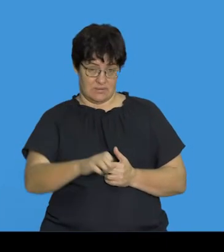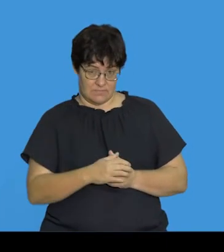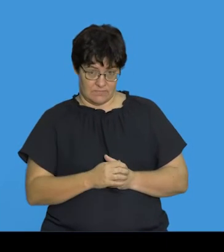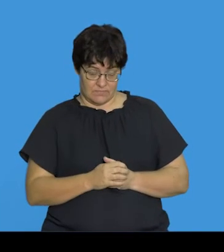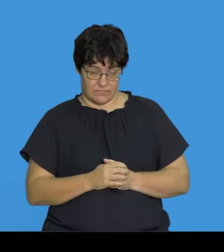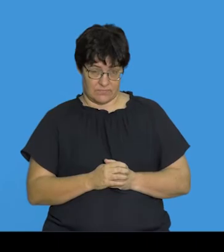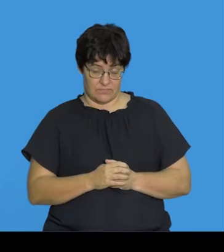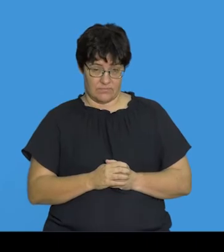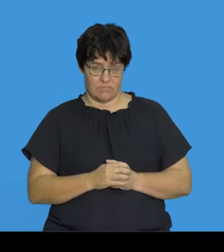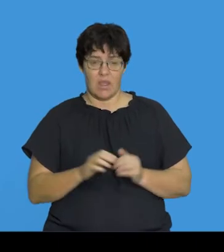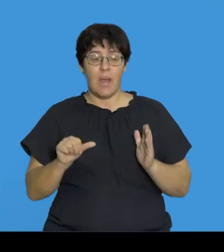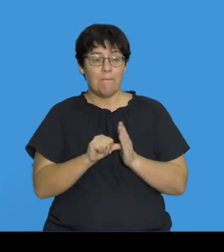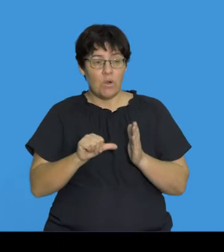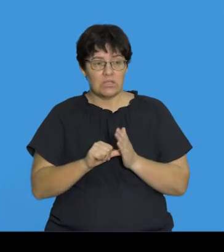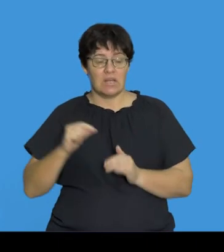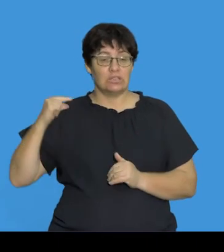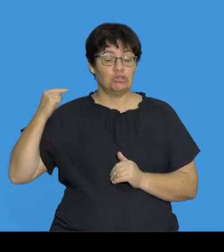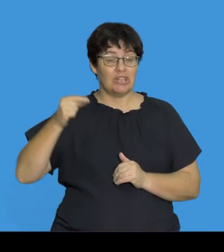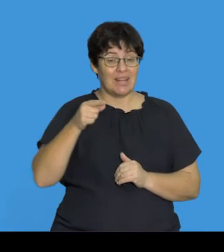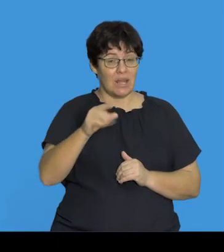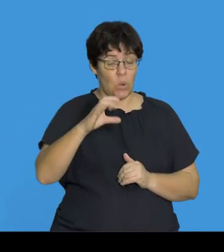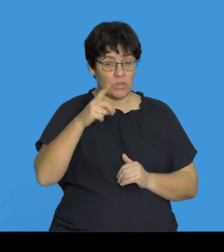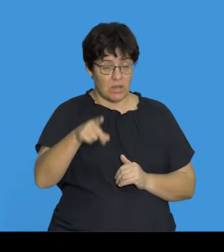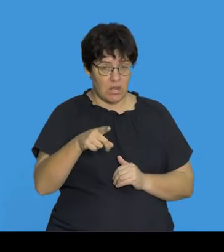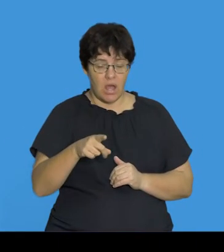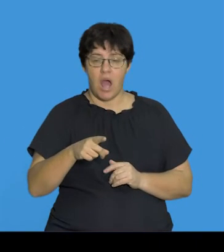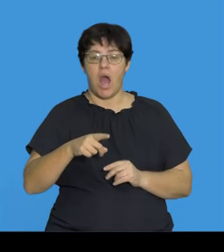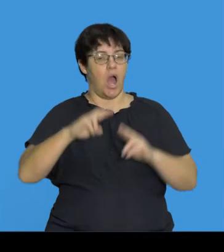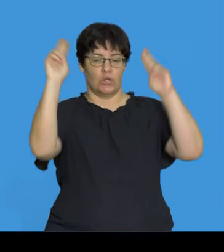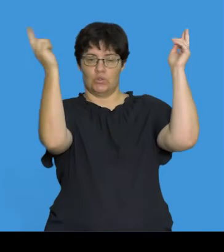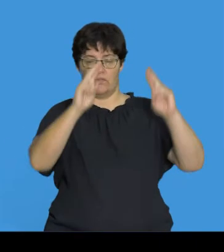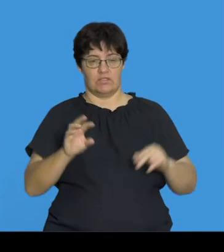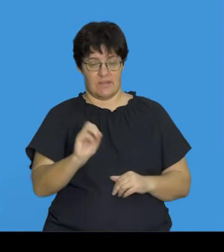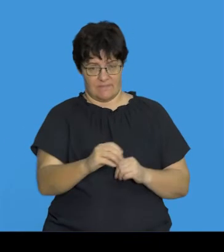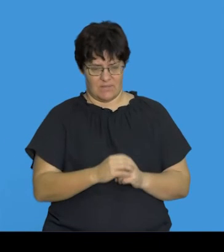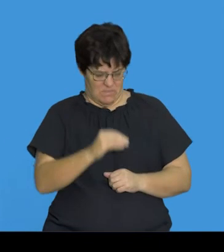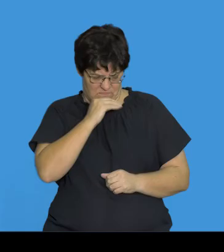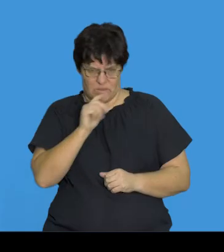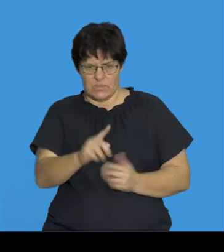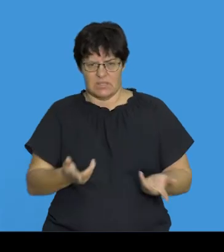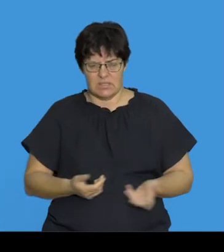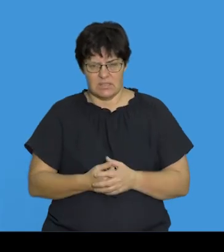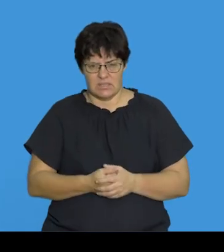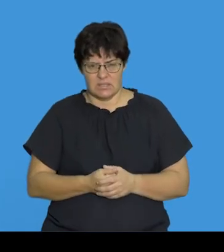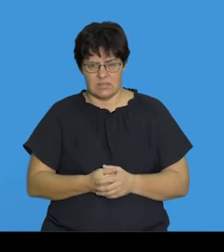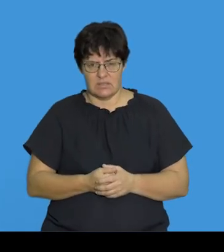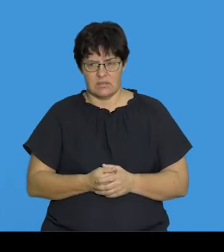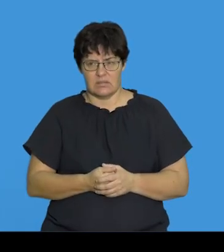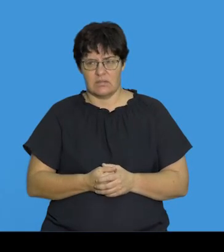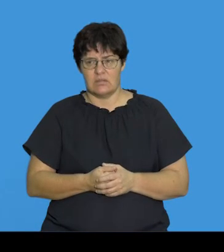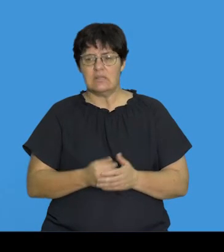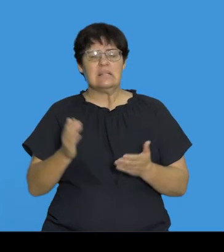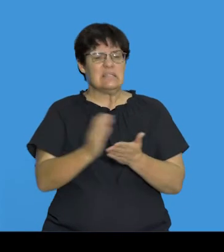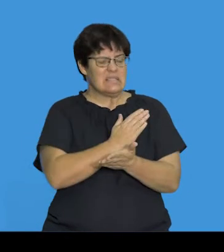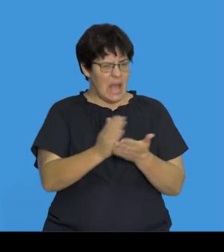An important point is that the genetic code, as I mentioned, is universal. What do I mean by that? There are